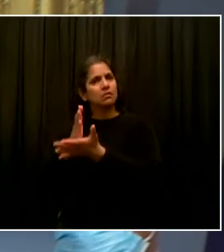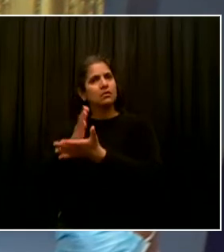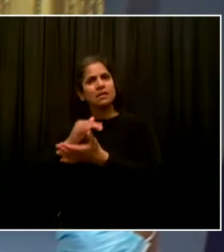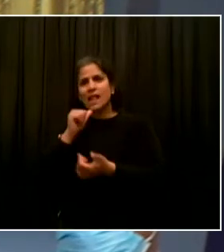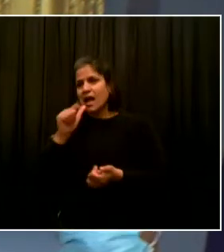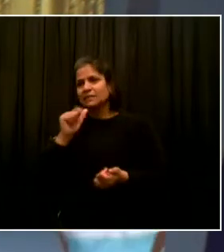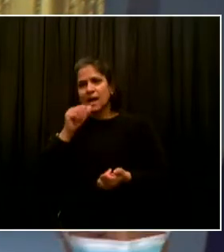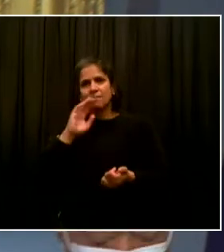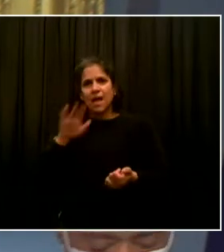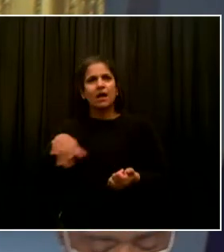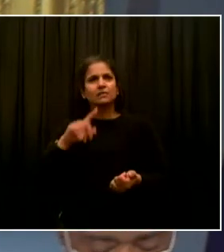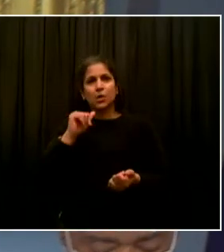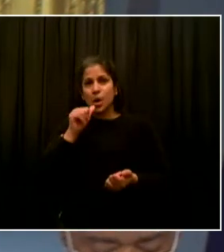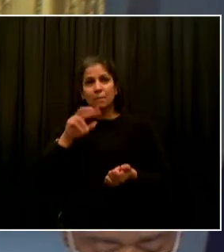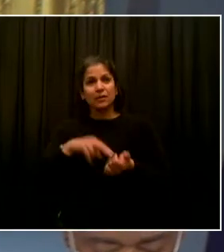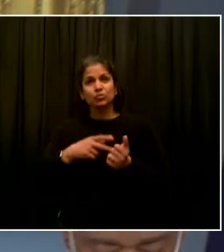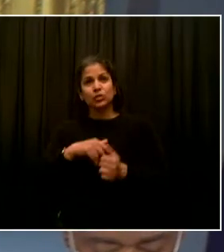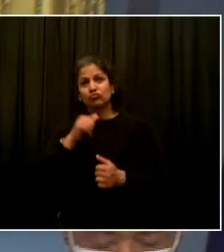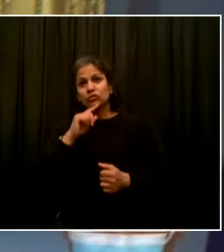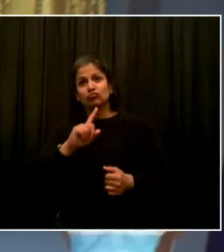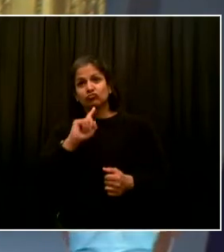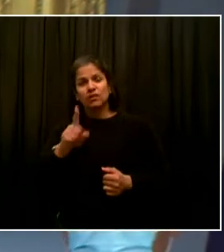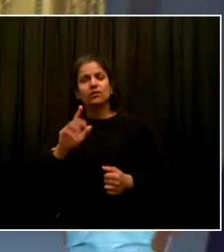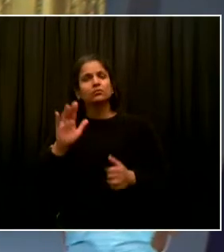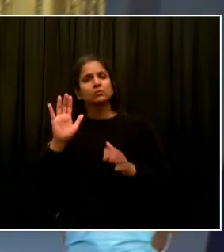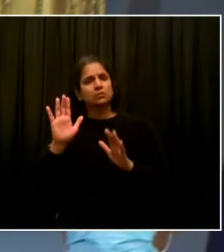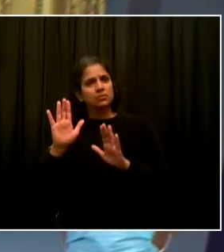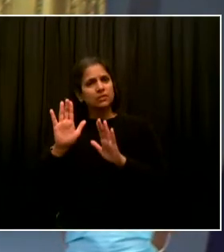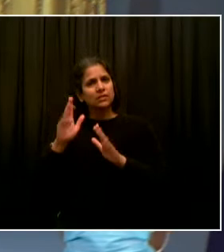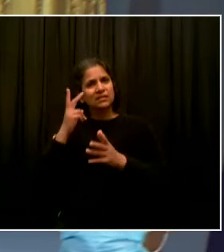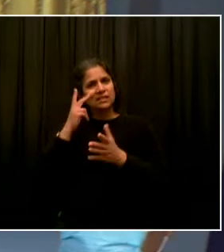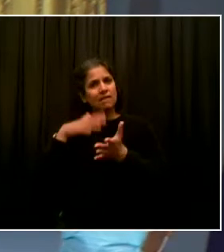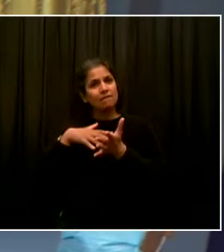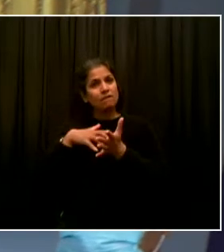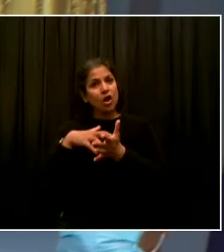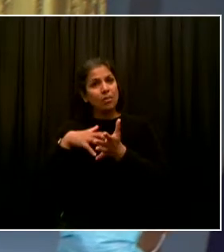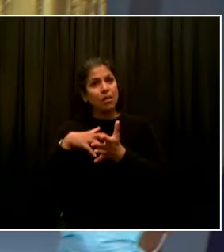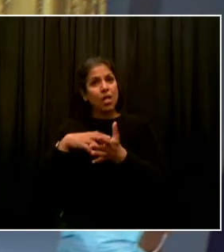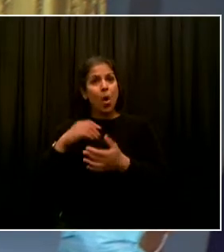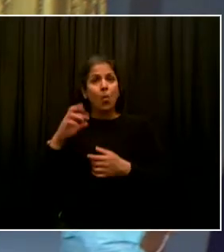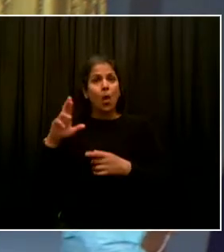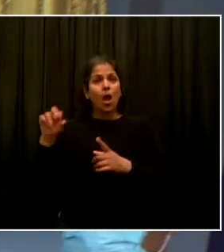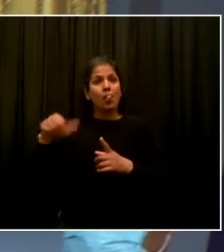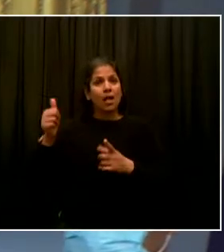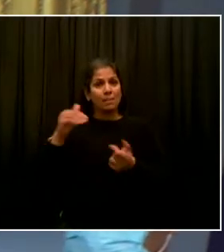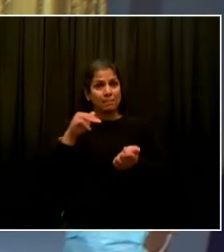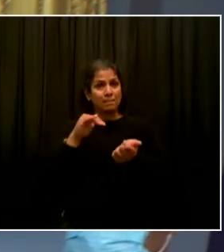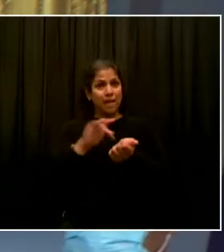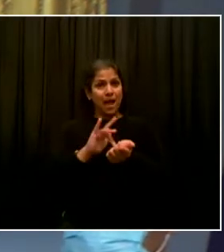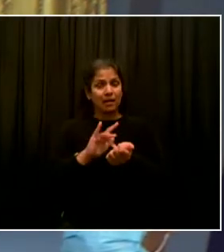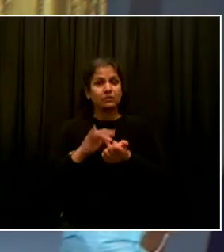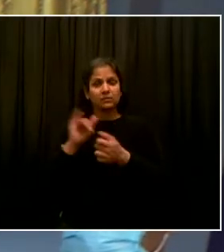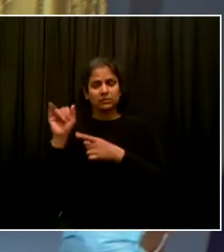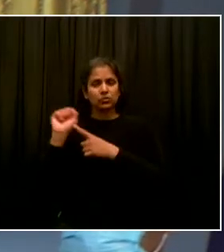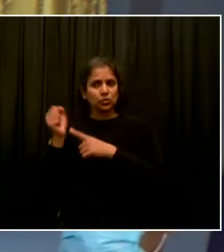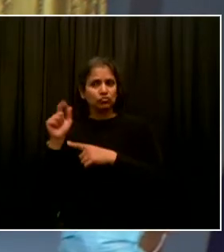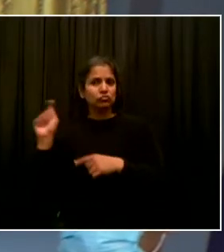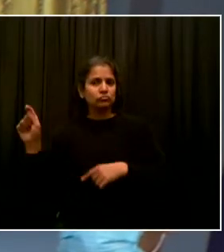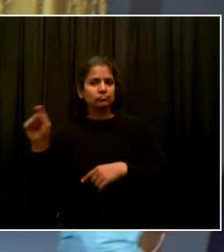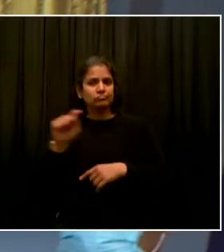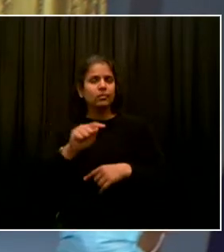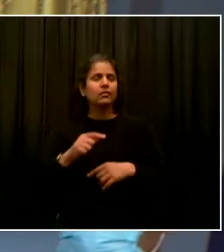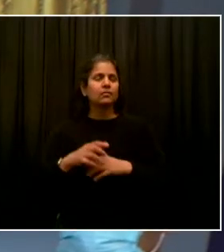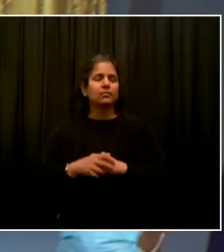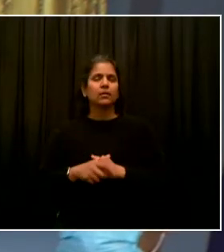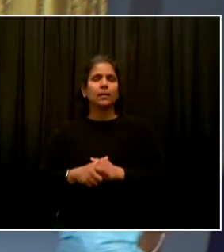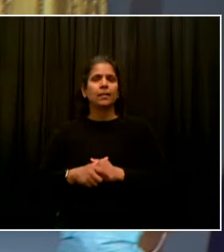for vulnerable people, people with pre-existing conditions, children. You know, one of the outcomes we're very concerned about in young